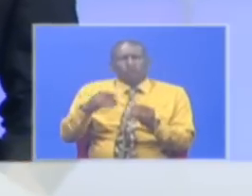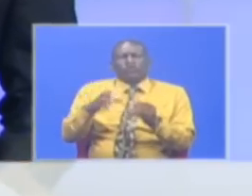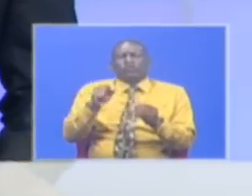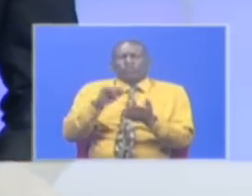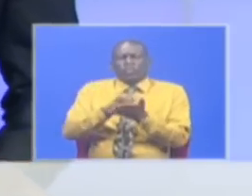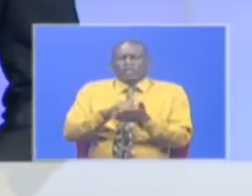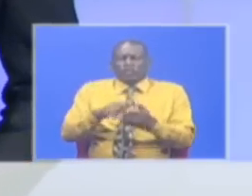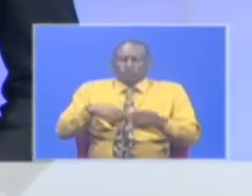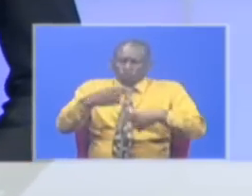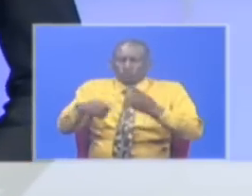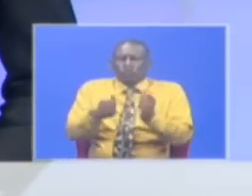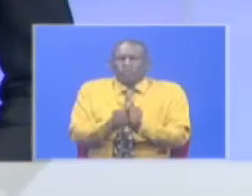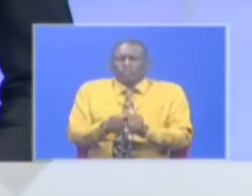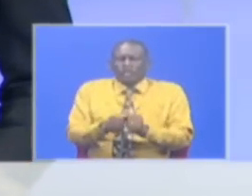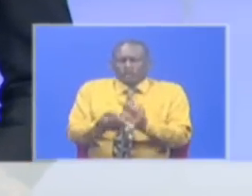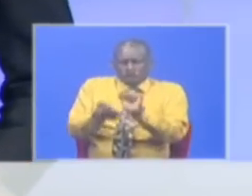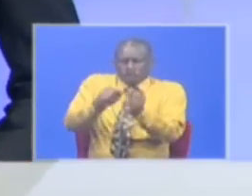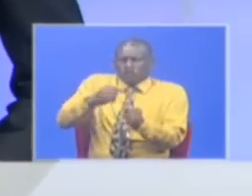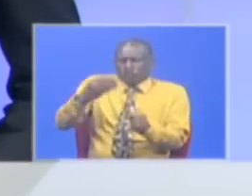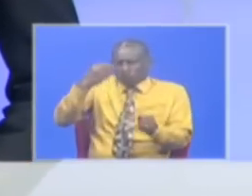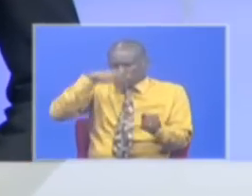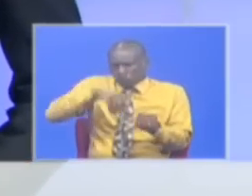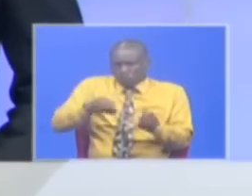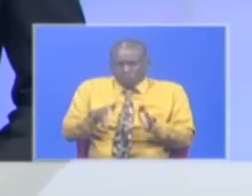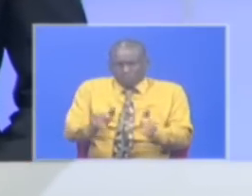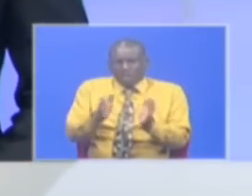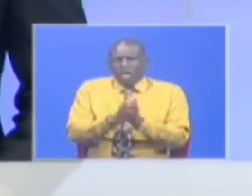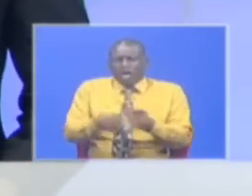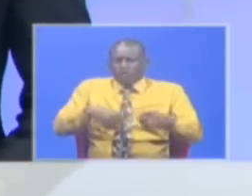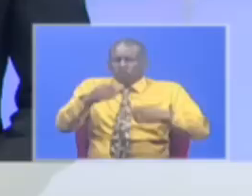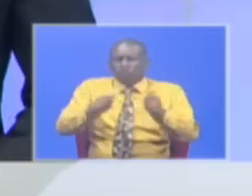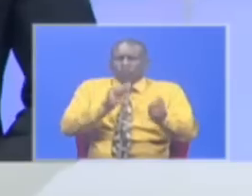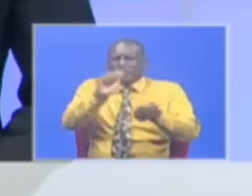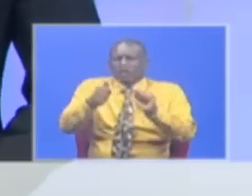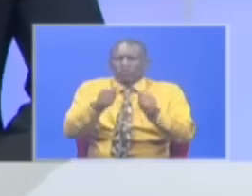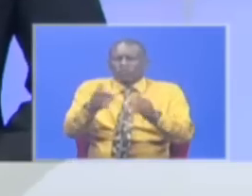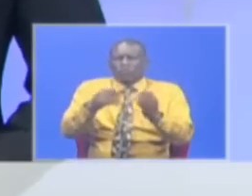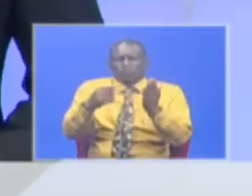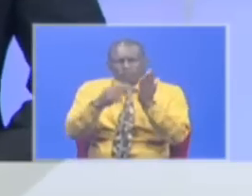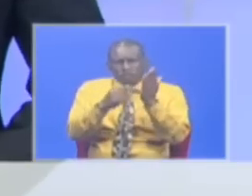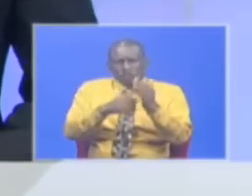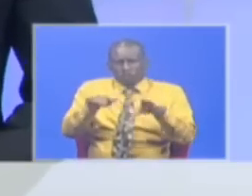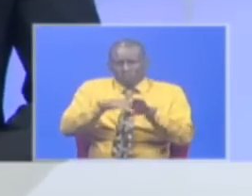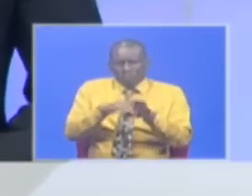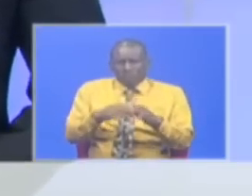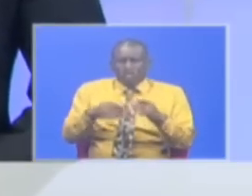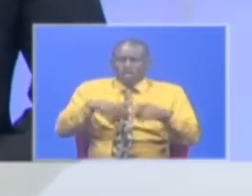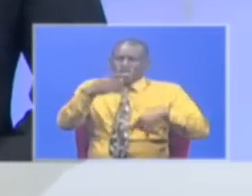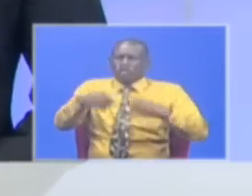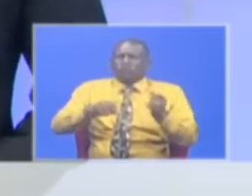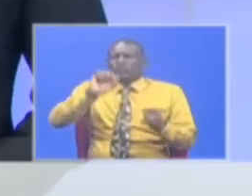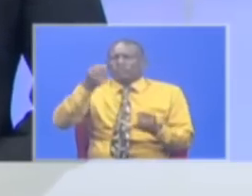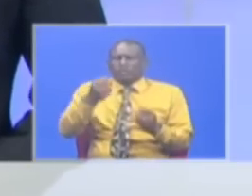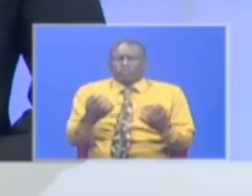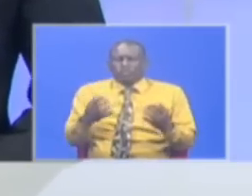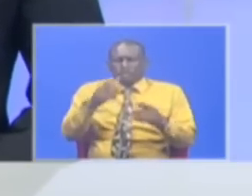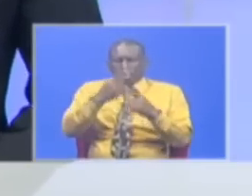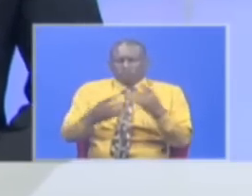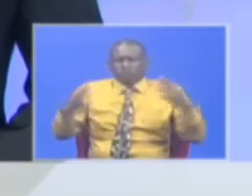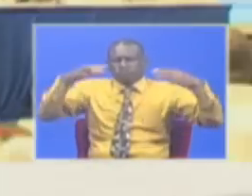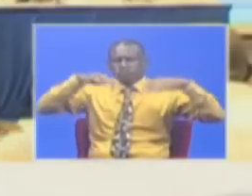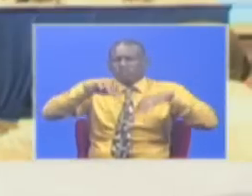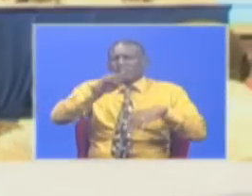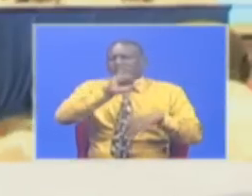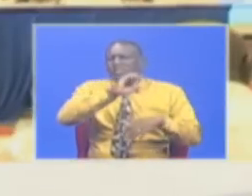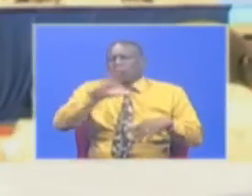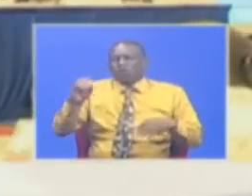changing consumer trends and stave off competition from digital lenders. At the ongoing 5th Annual SACCO Leaders Convention in